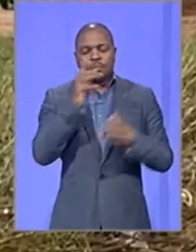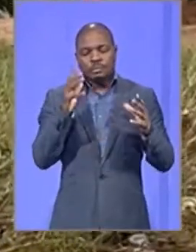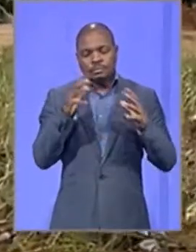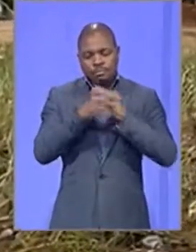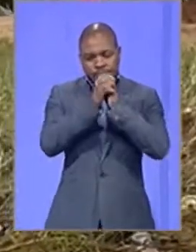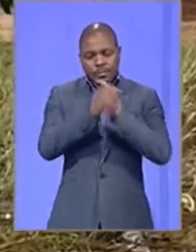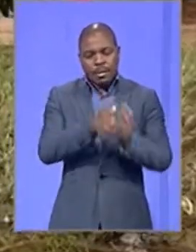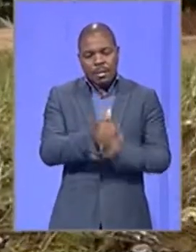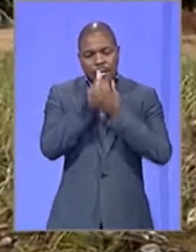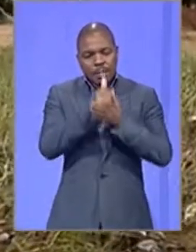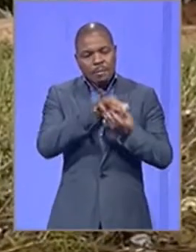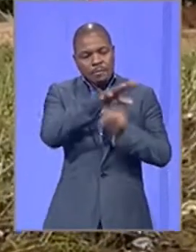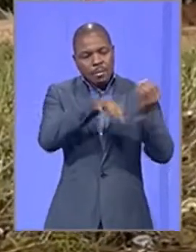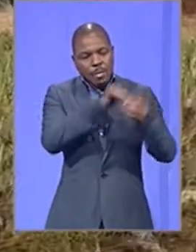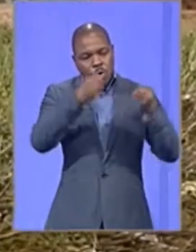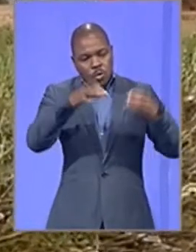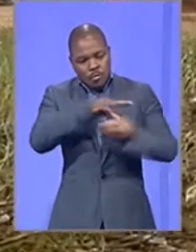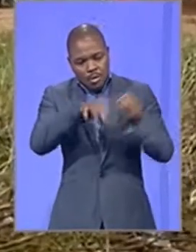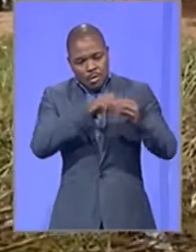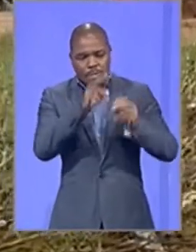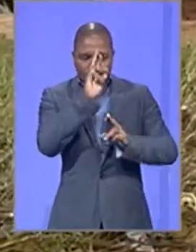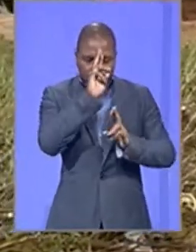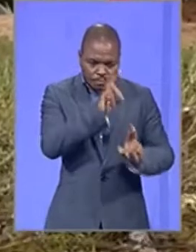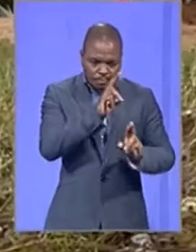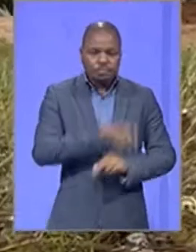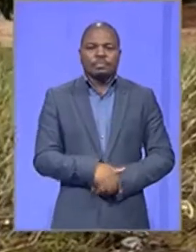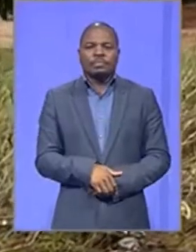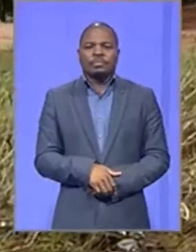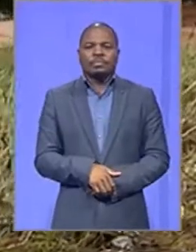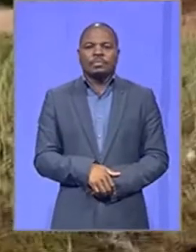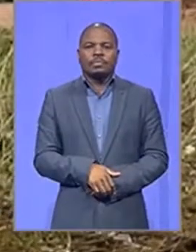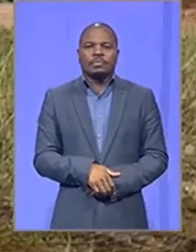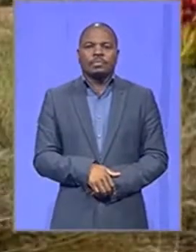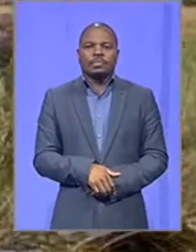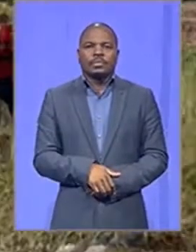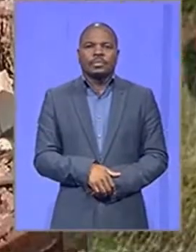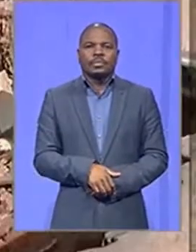go gopola malapa a latlhegetsweng ke ba masika a ona.